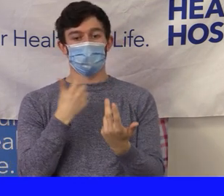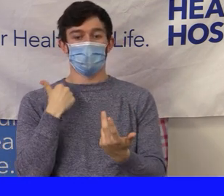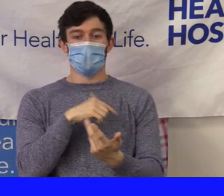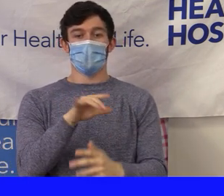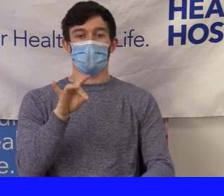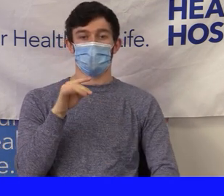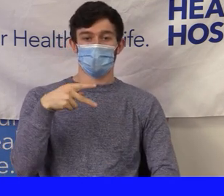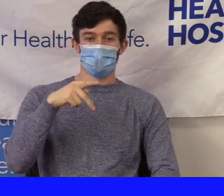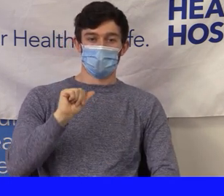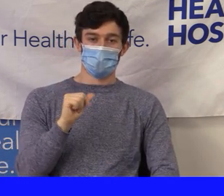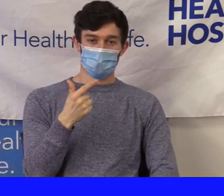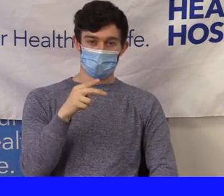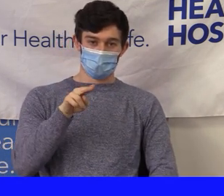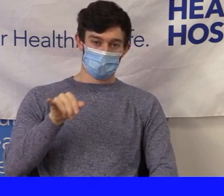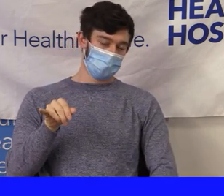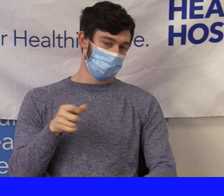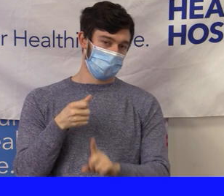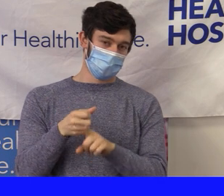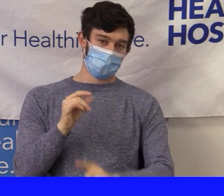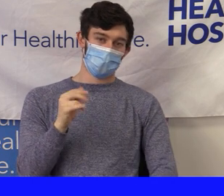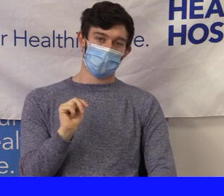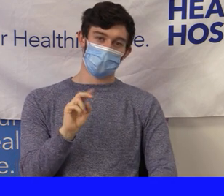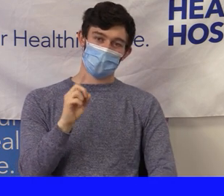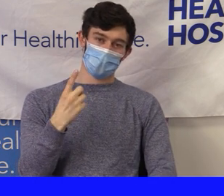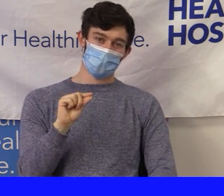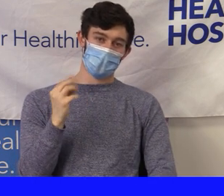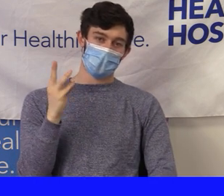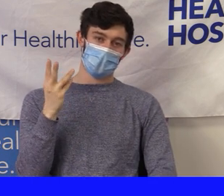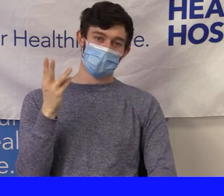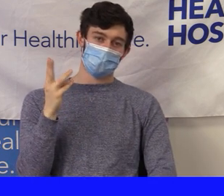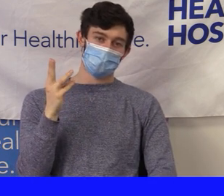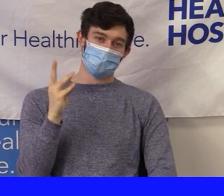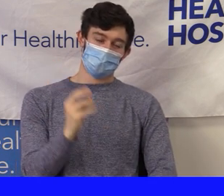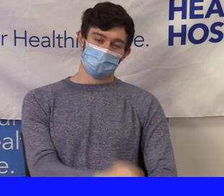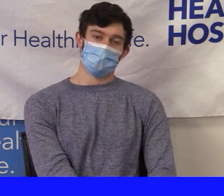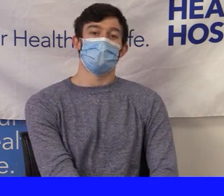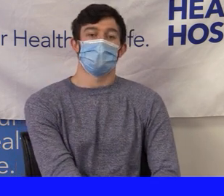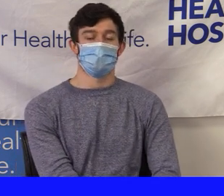selected PAGNY effective January 1st of 2016.